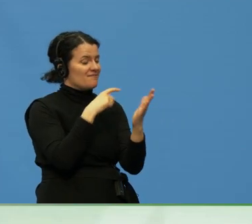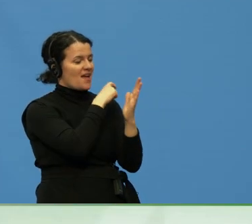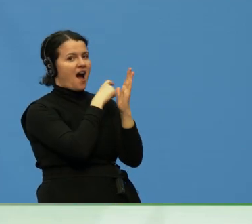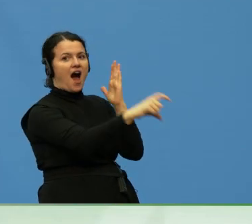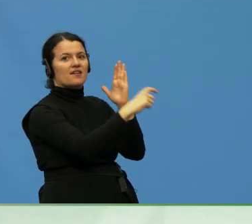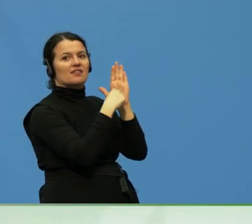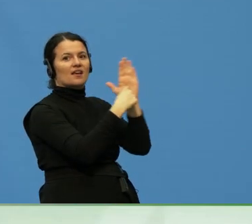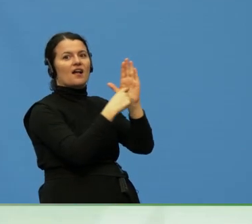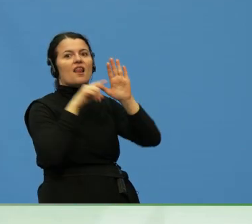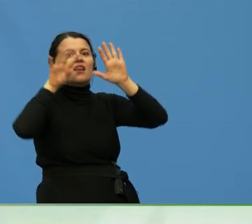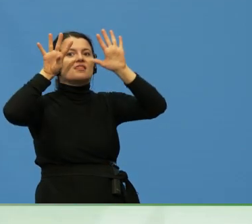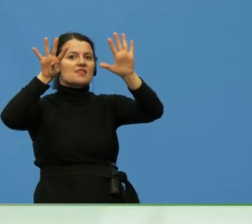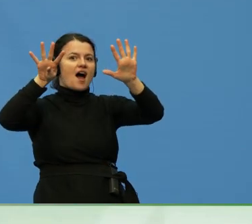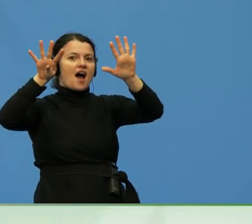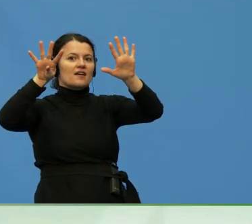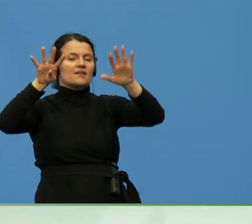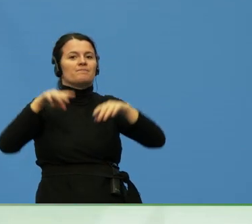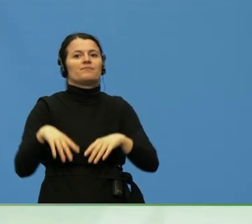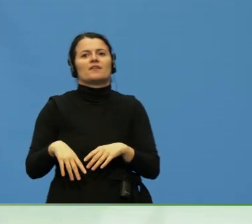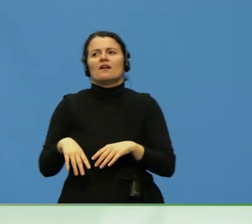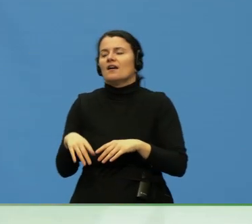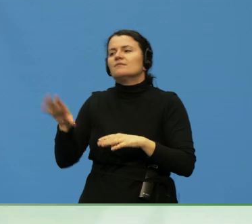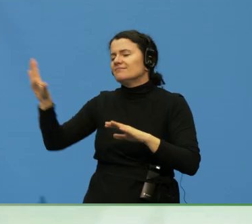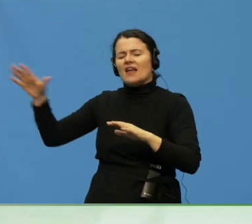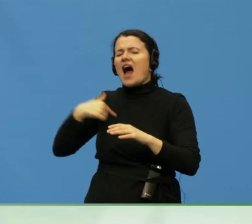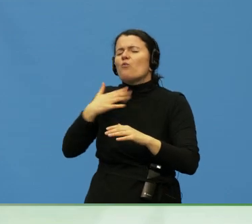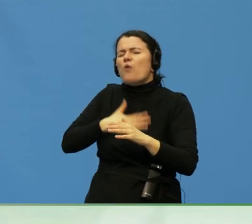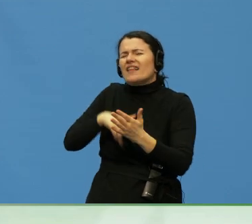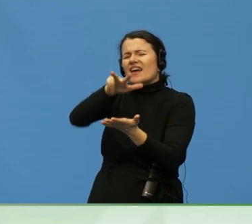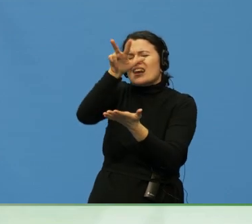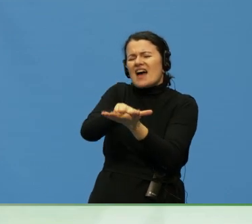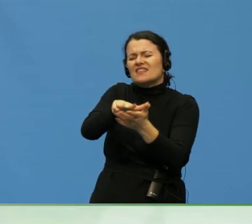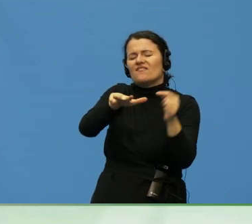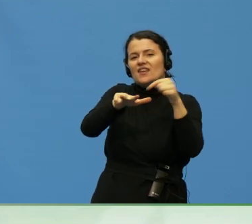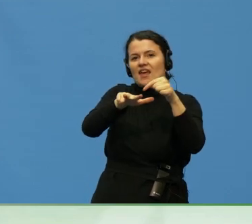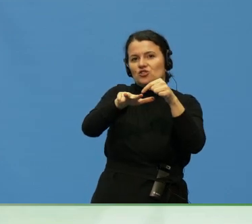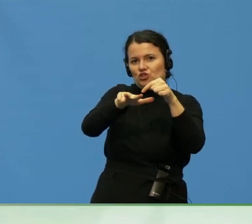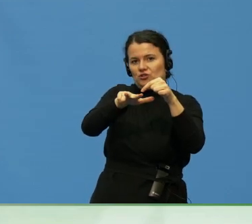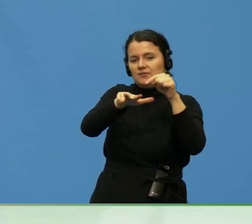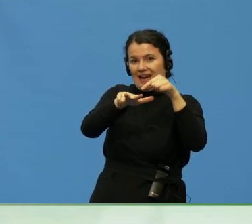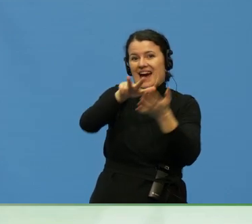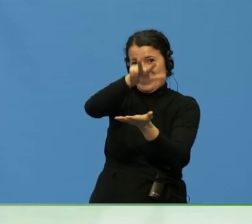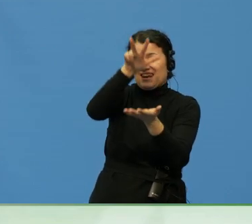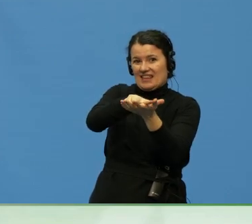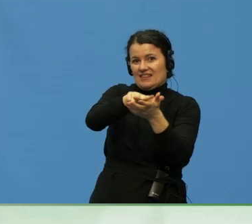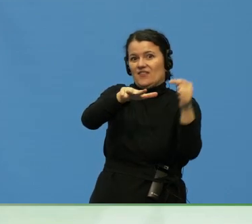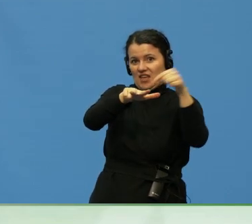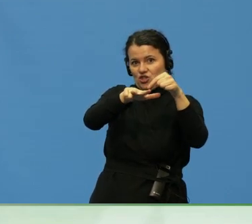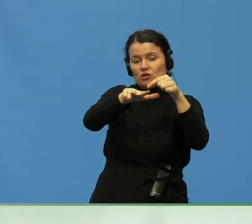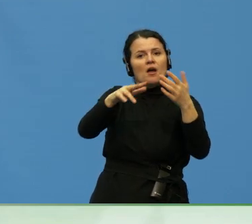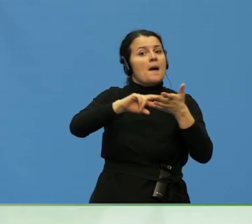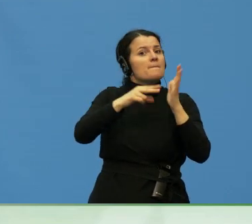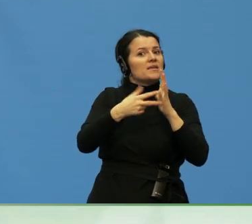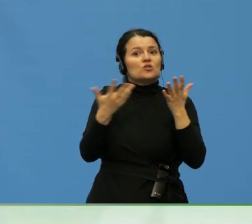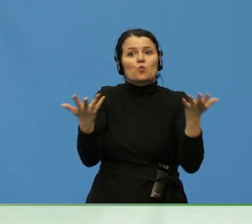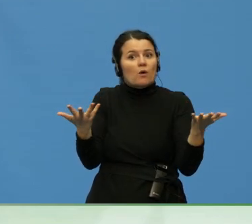many of the CRPD articles in many countries. Only the ratification happened, but if it stays with the ratification,